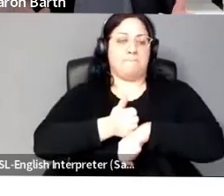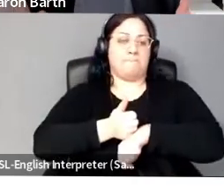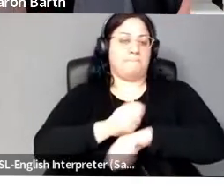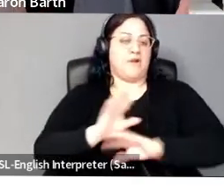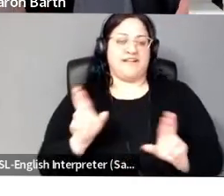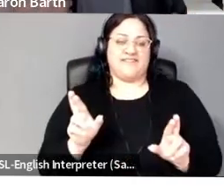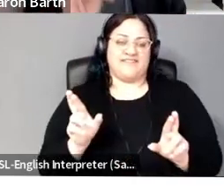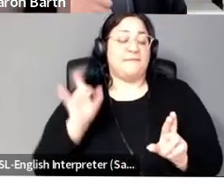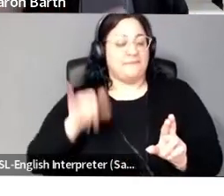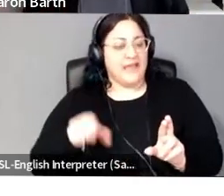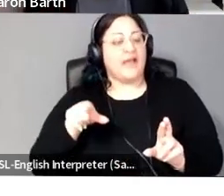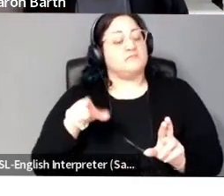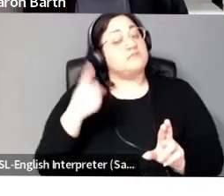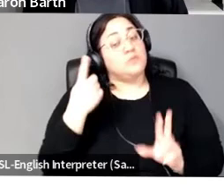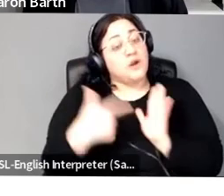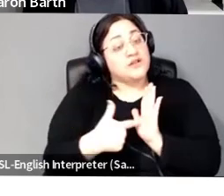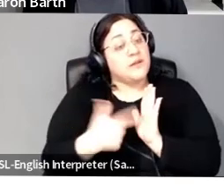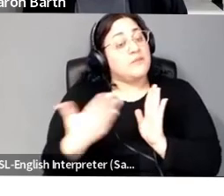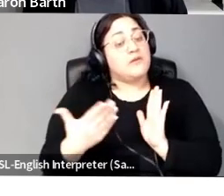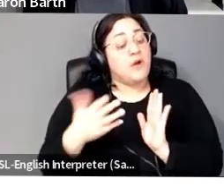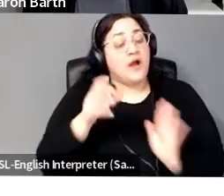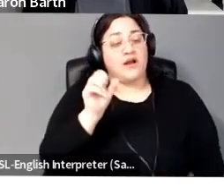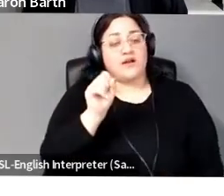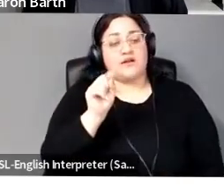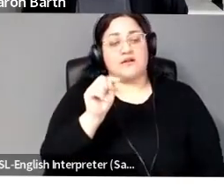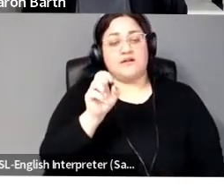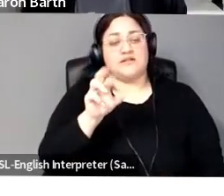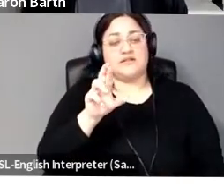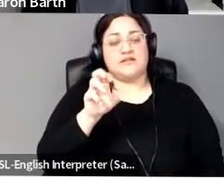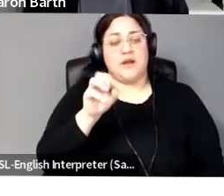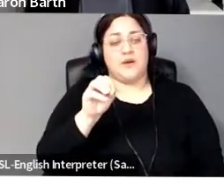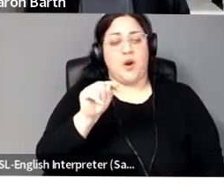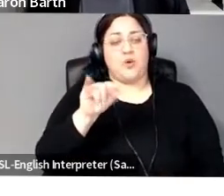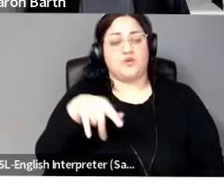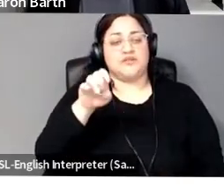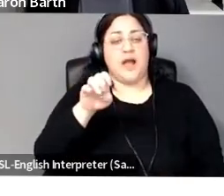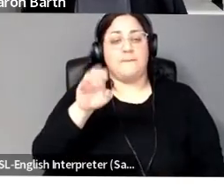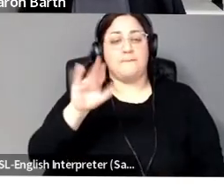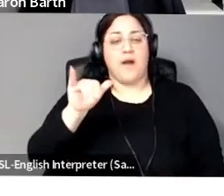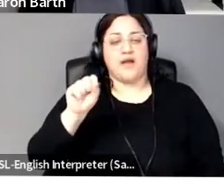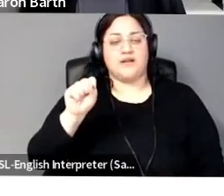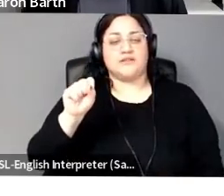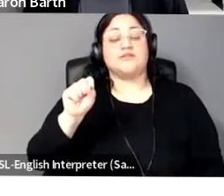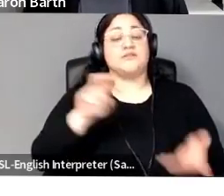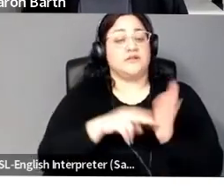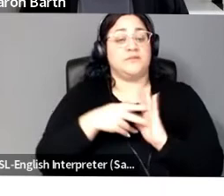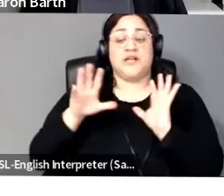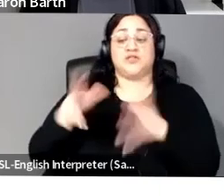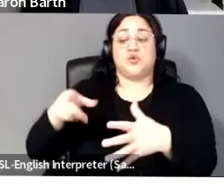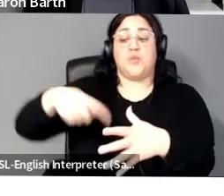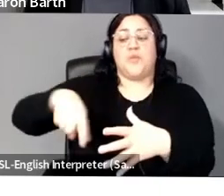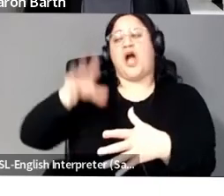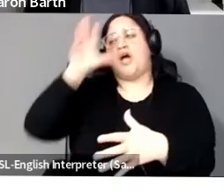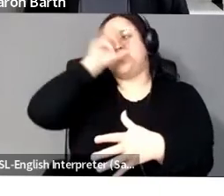one of which is this stereotype bias. Now, there's a good reason why it's been given a lot of attention,